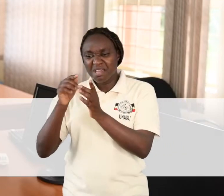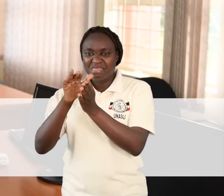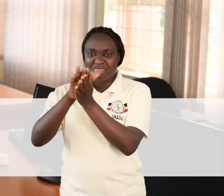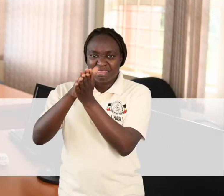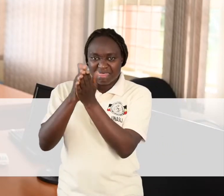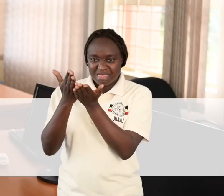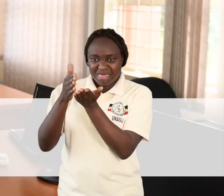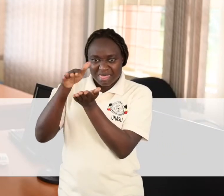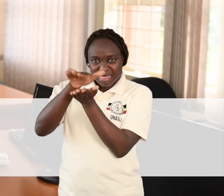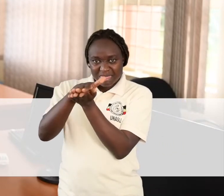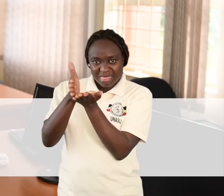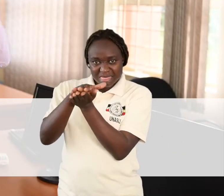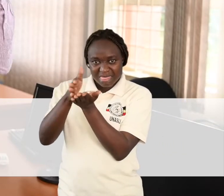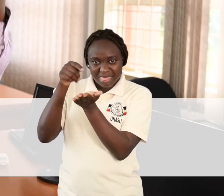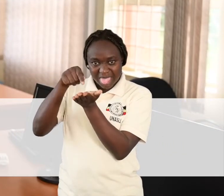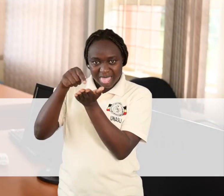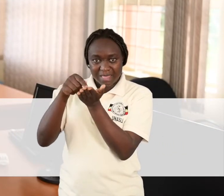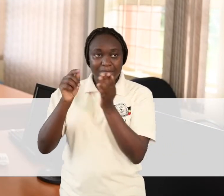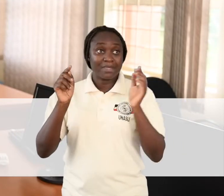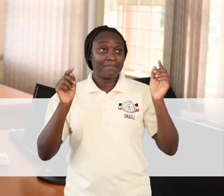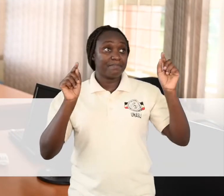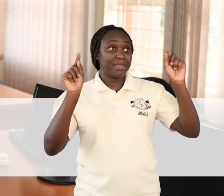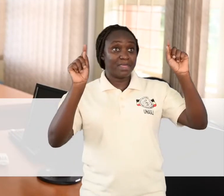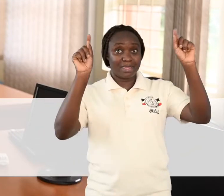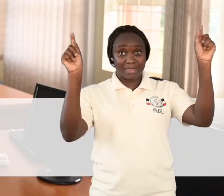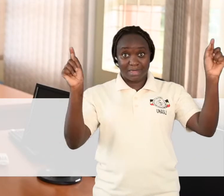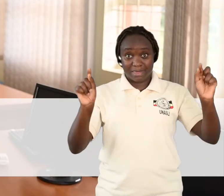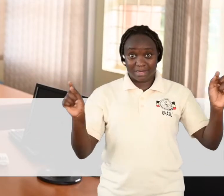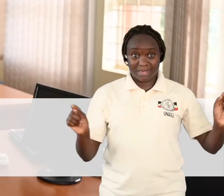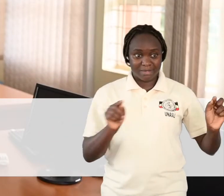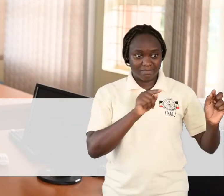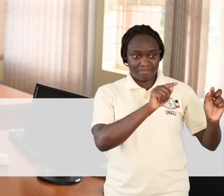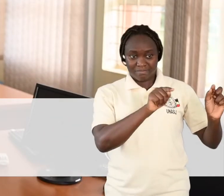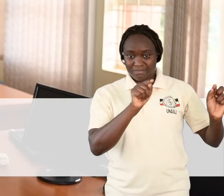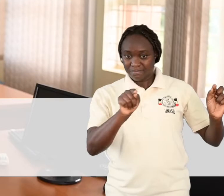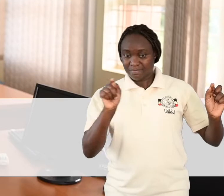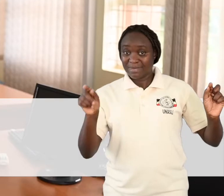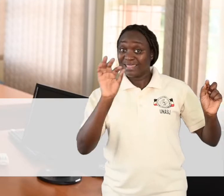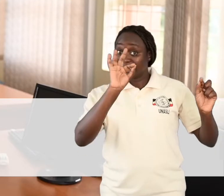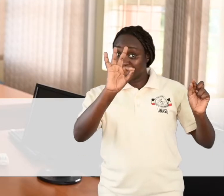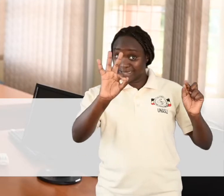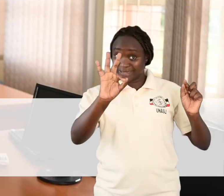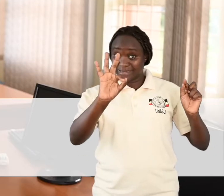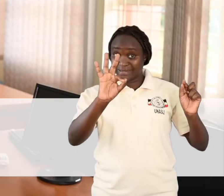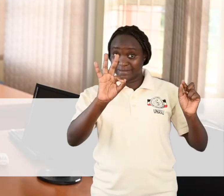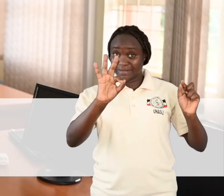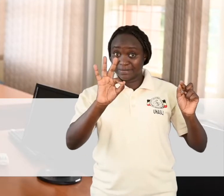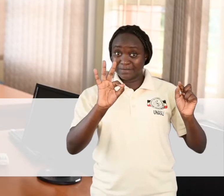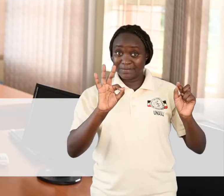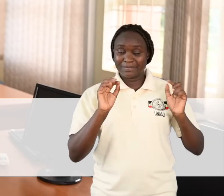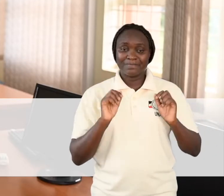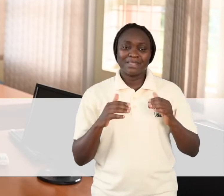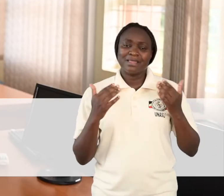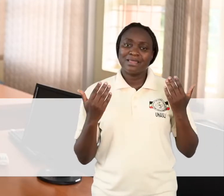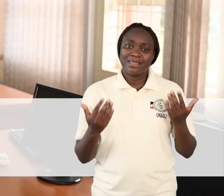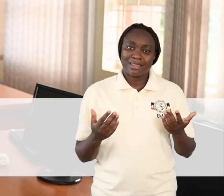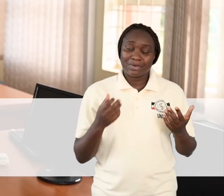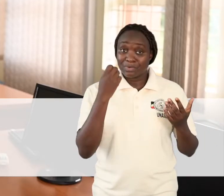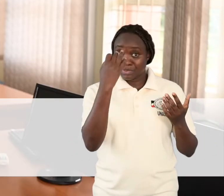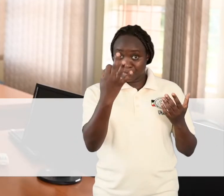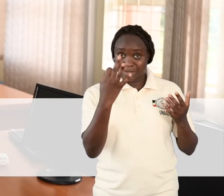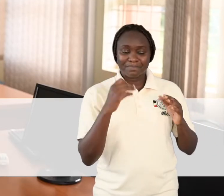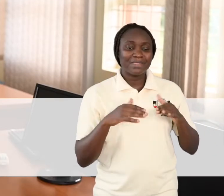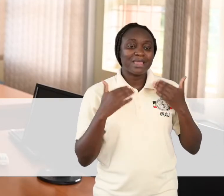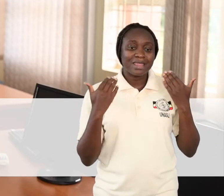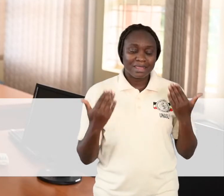set. This set has those three elements. What could be